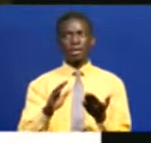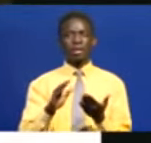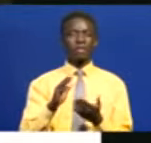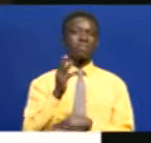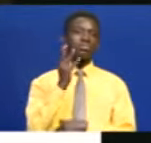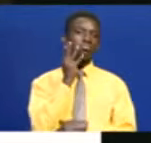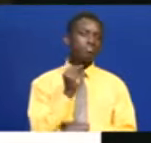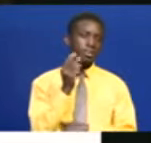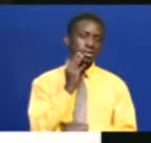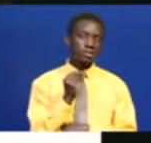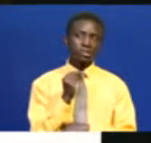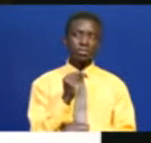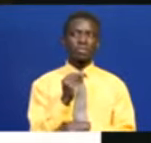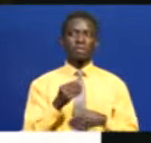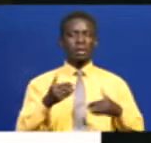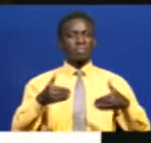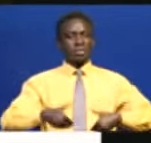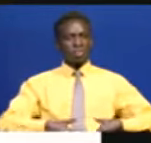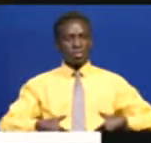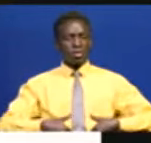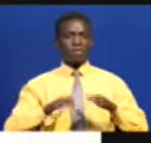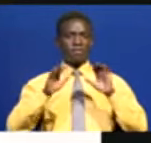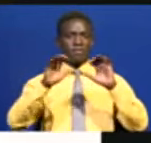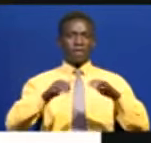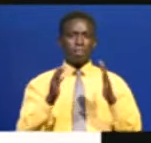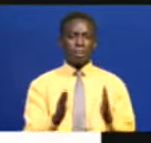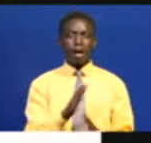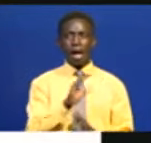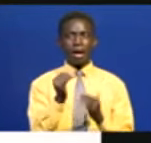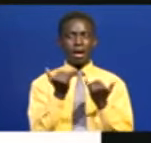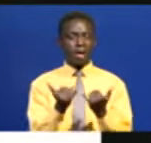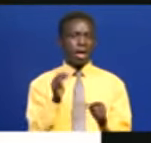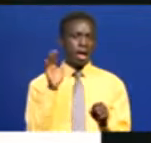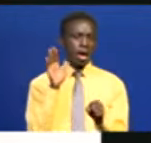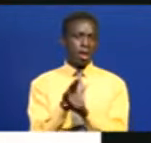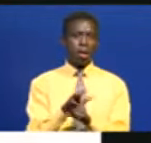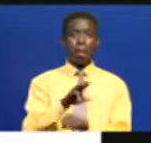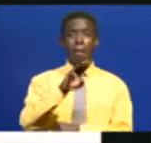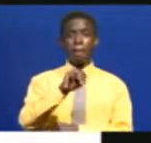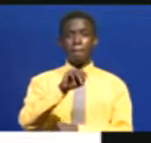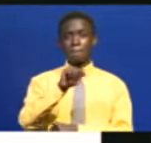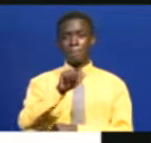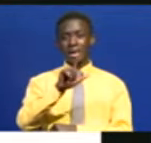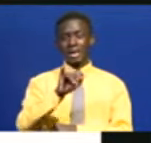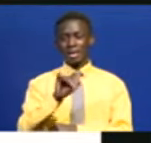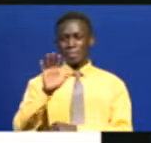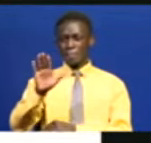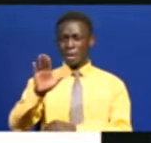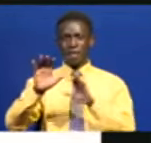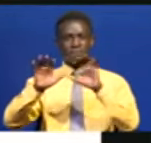experience young farmers, and now a lot of Mali farmers